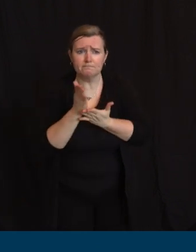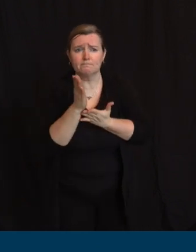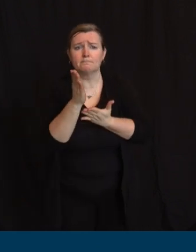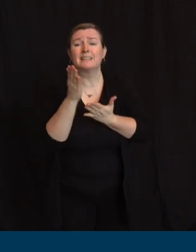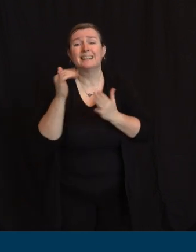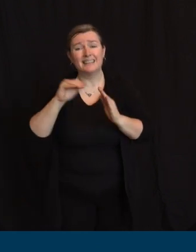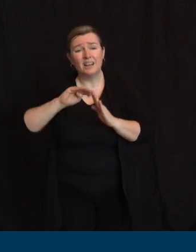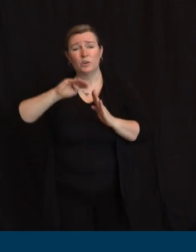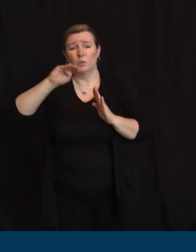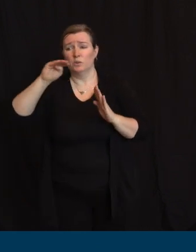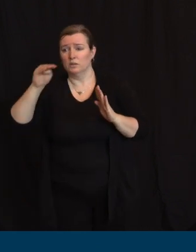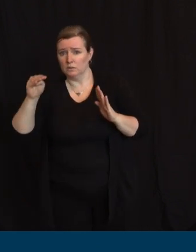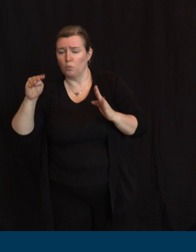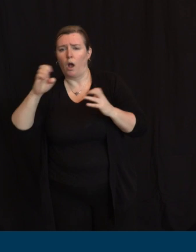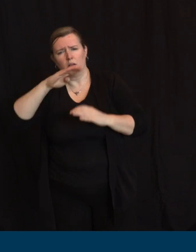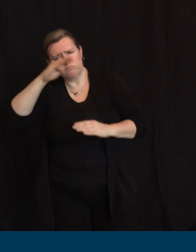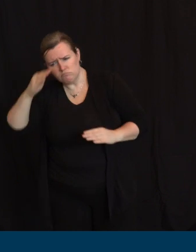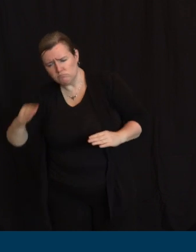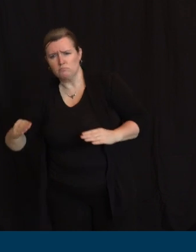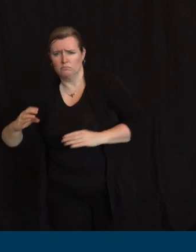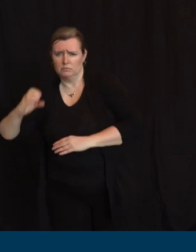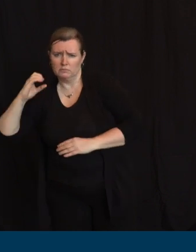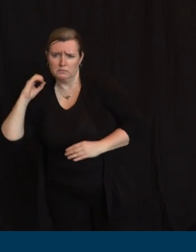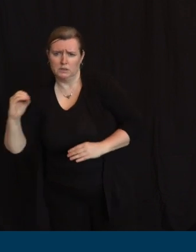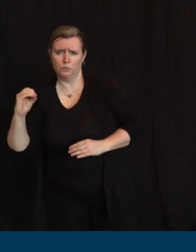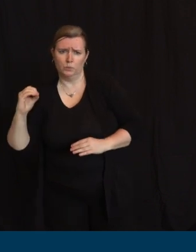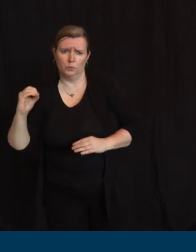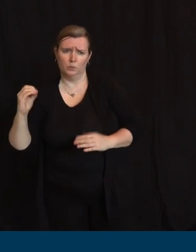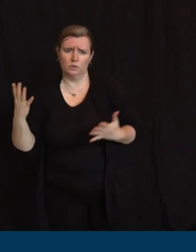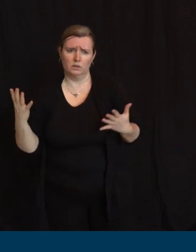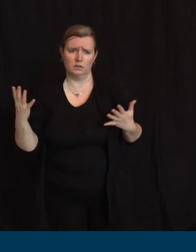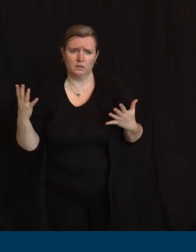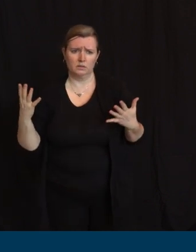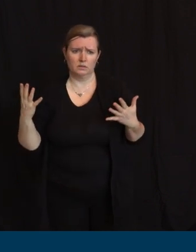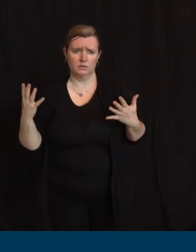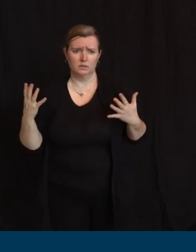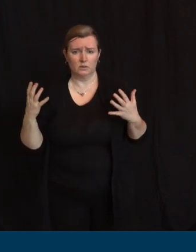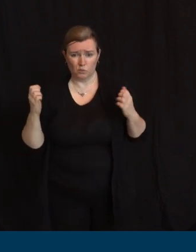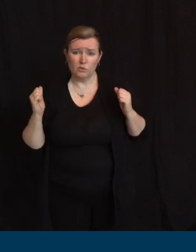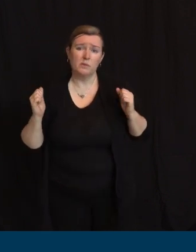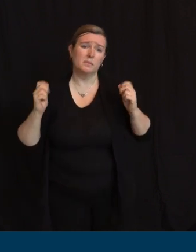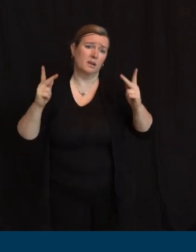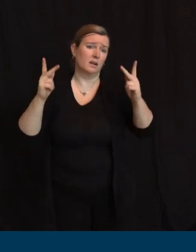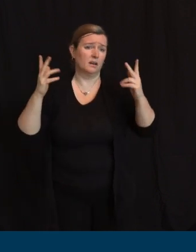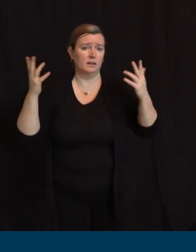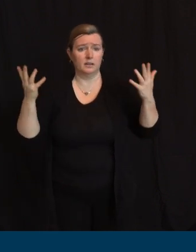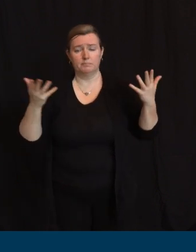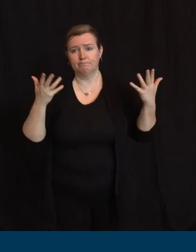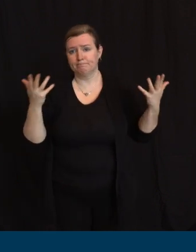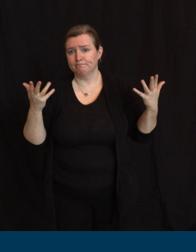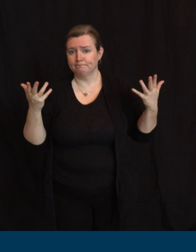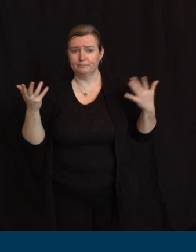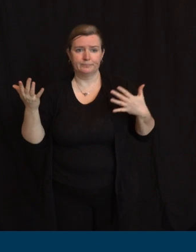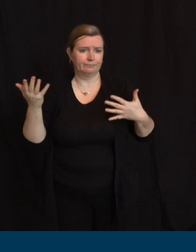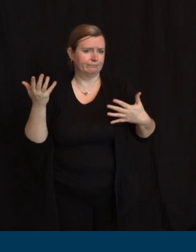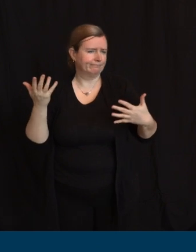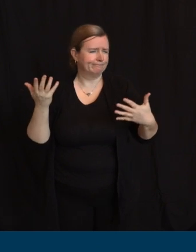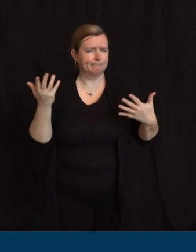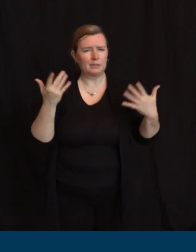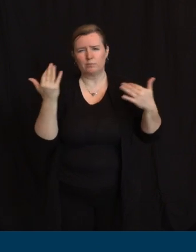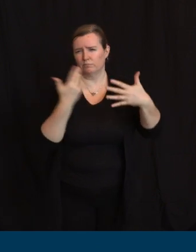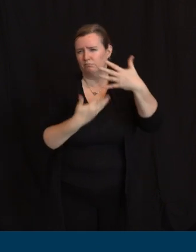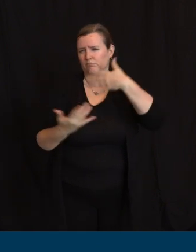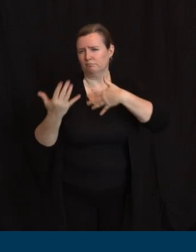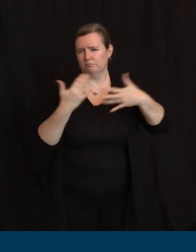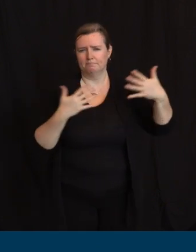begin responsibly to get back on our feet. It is in this vein that today I'm